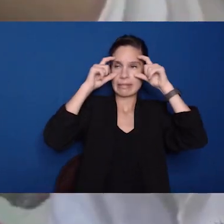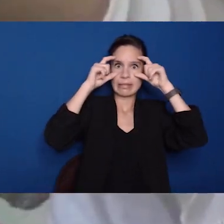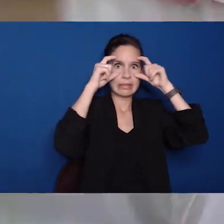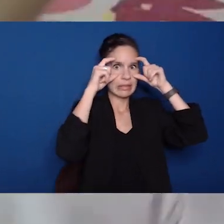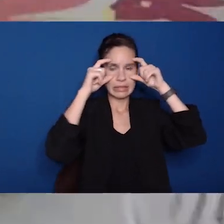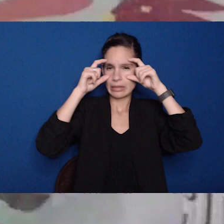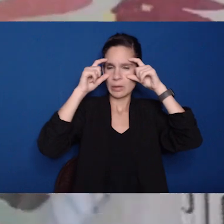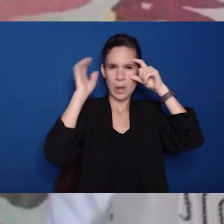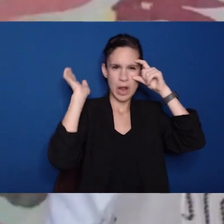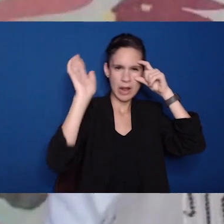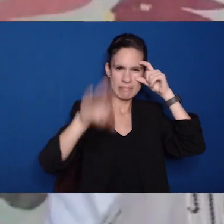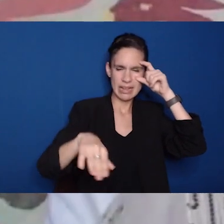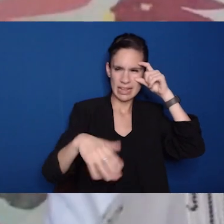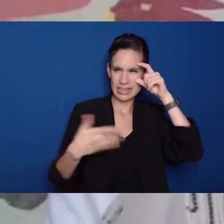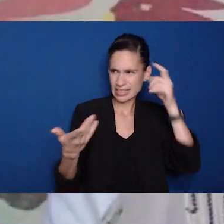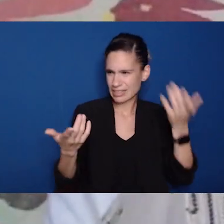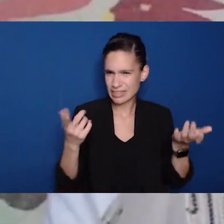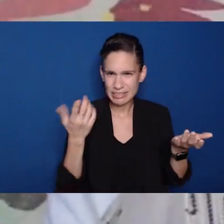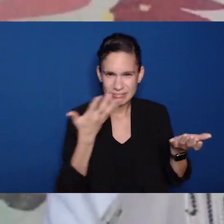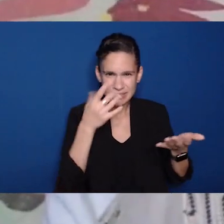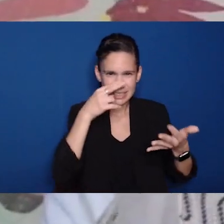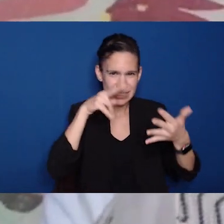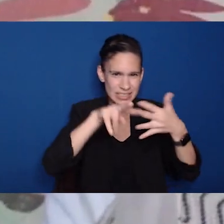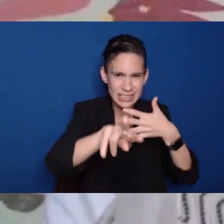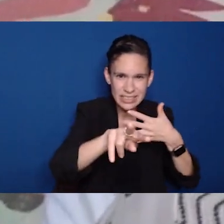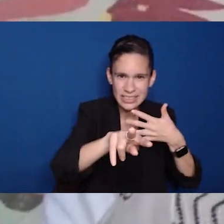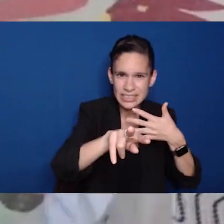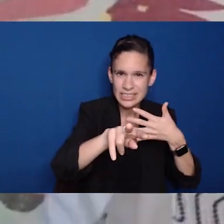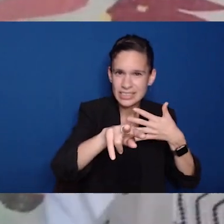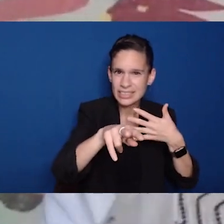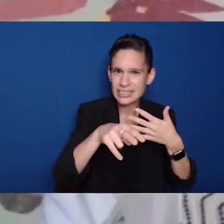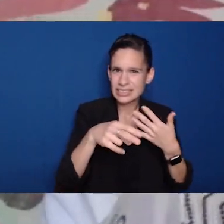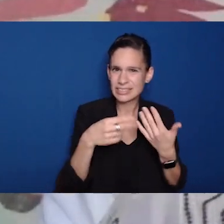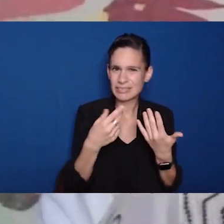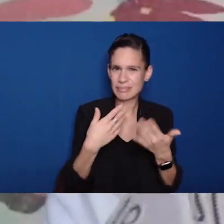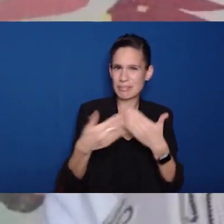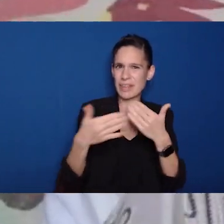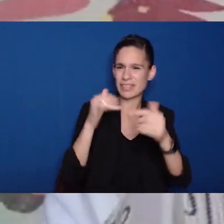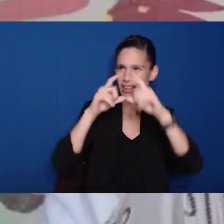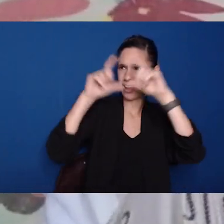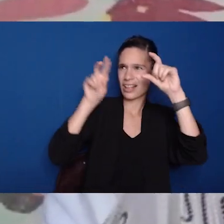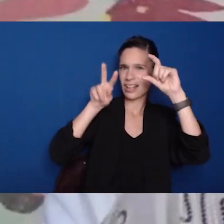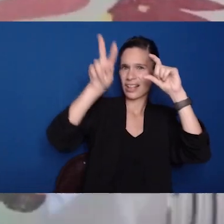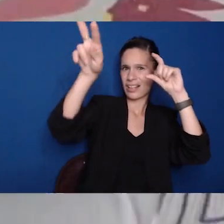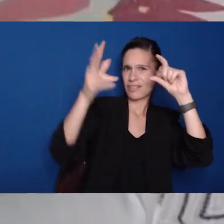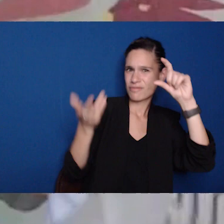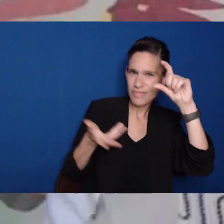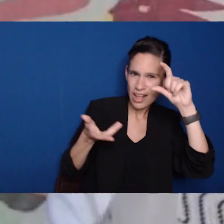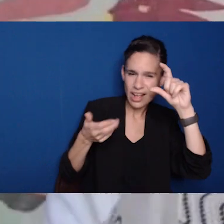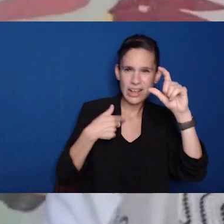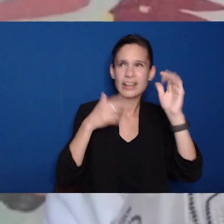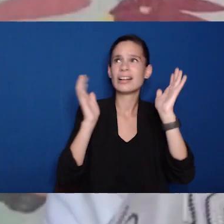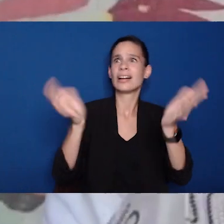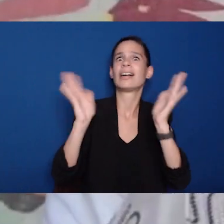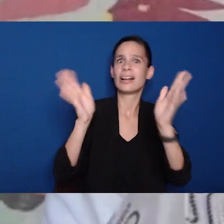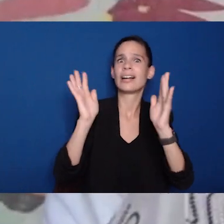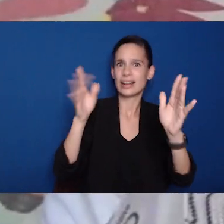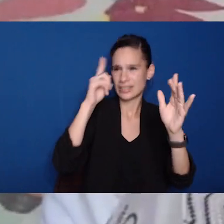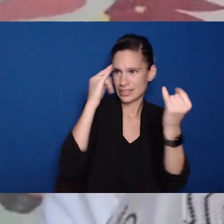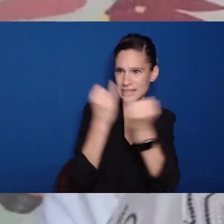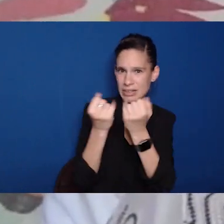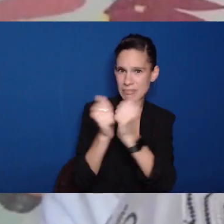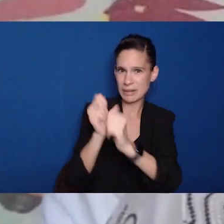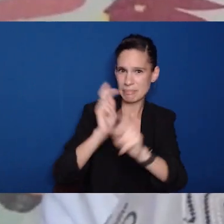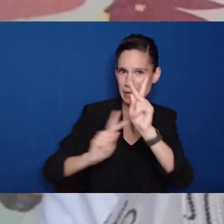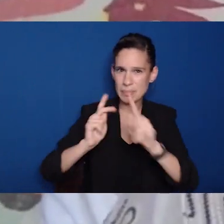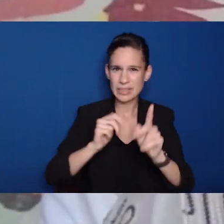virtual reality glasses and looking at the Grand Canyon or whatever, and having conversations